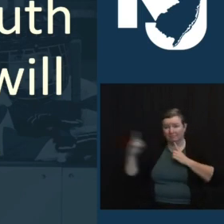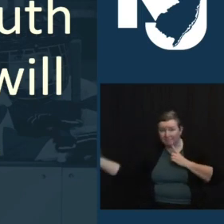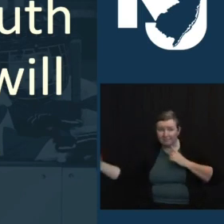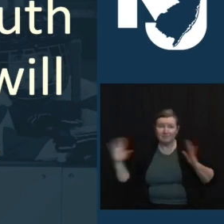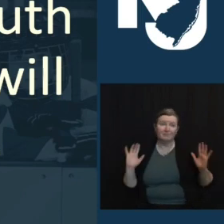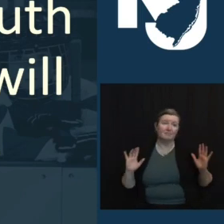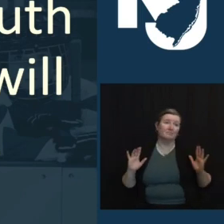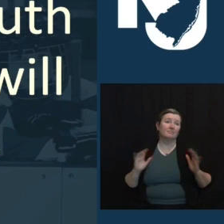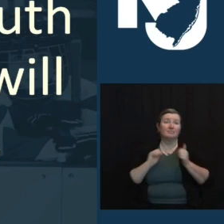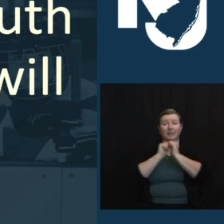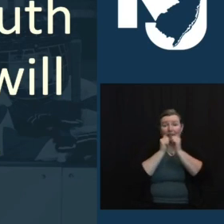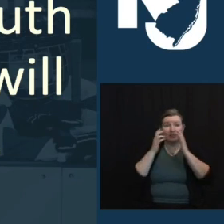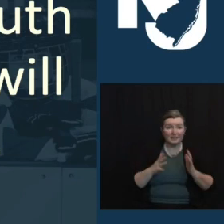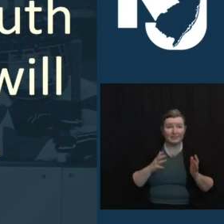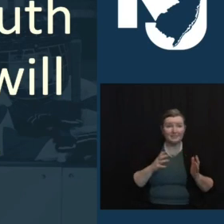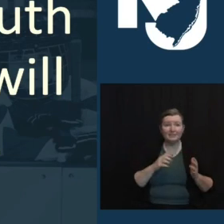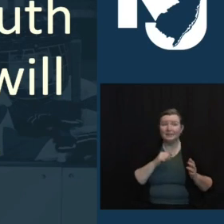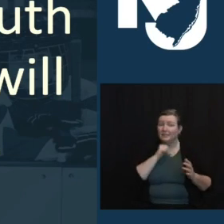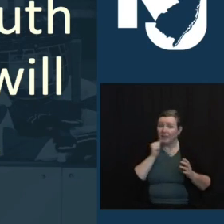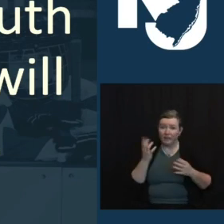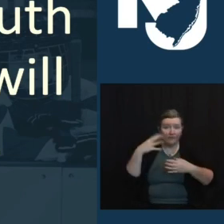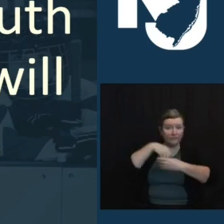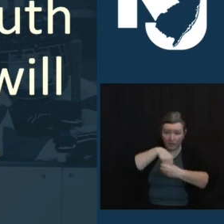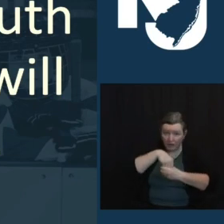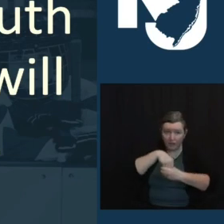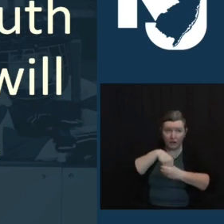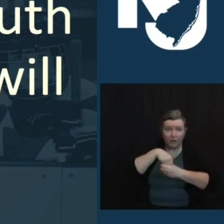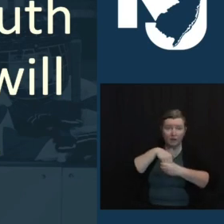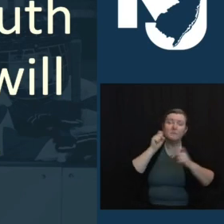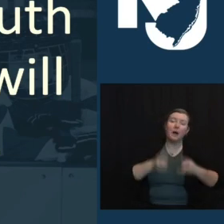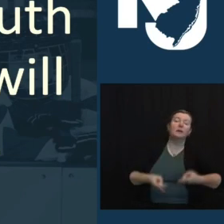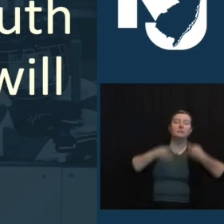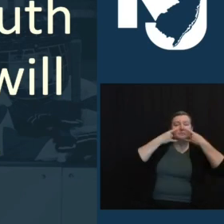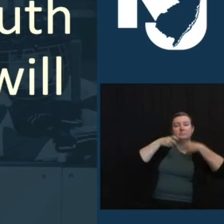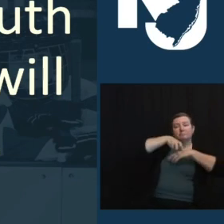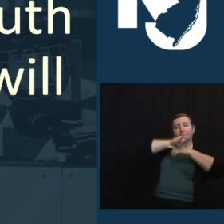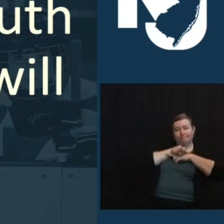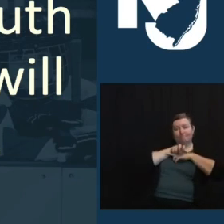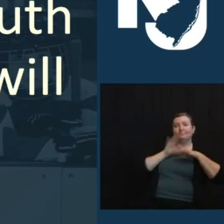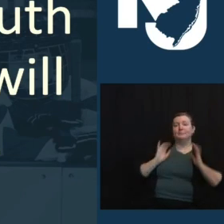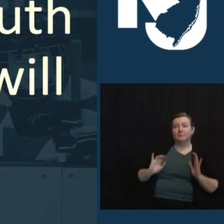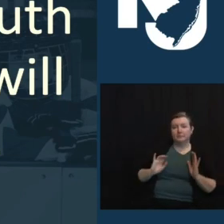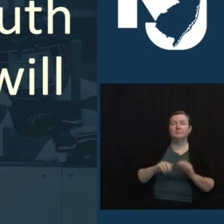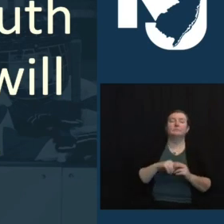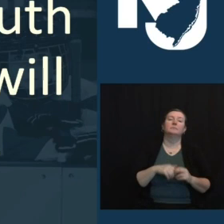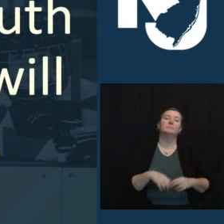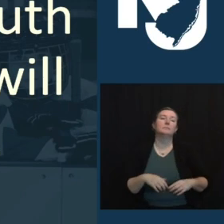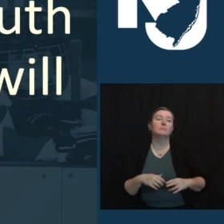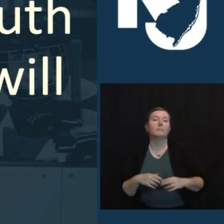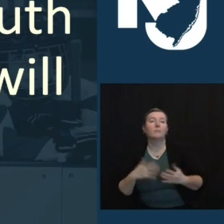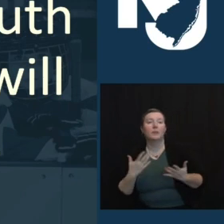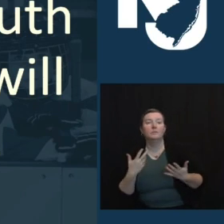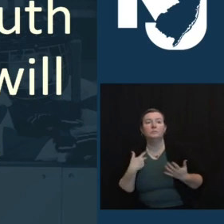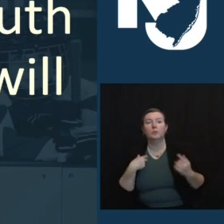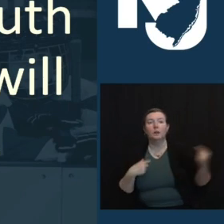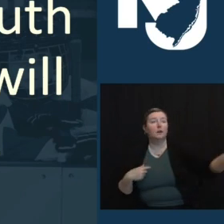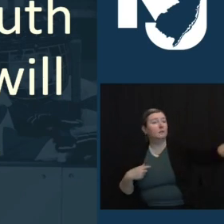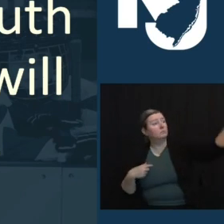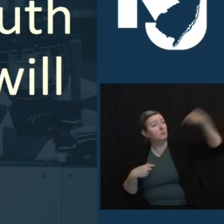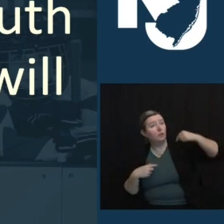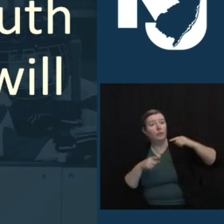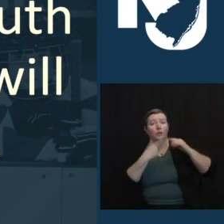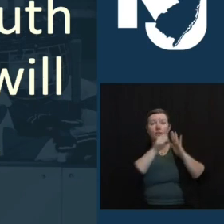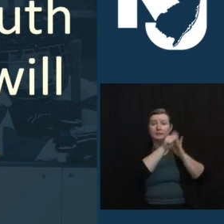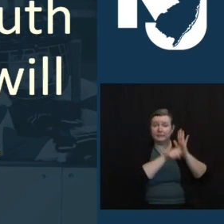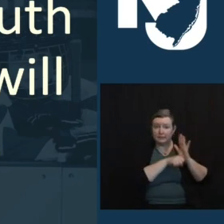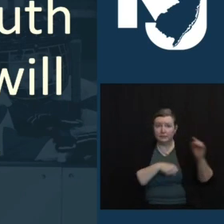not engaged in activity. And we continue to highly discourage any long-distance travel. But as the weather begins